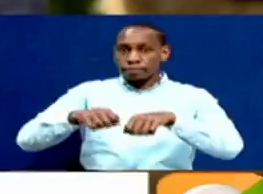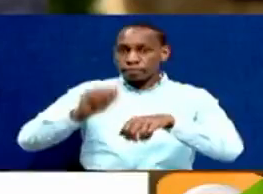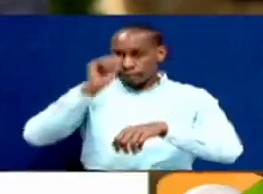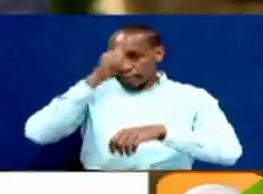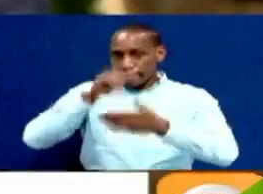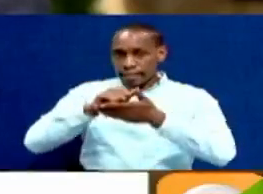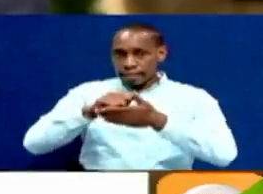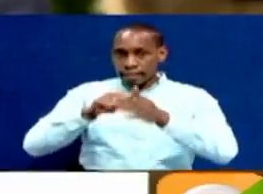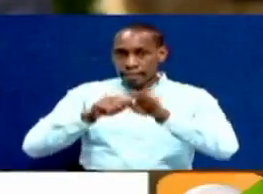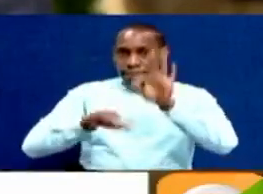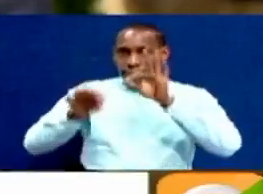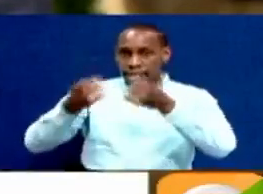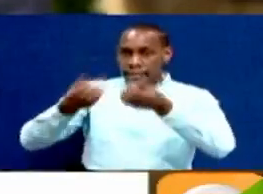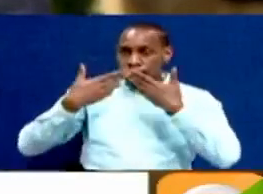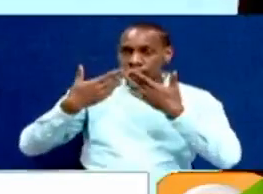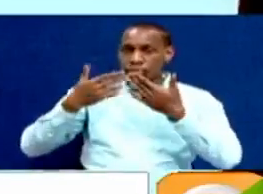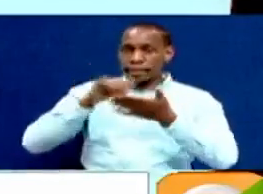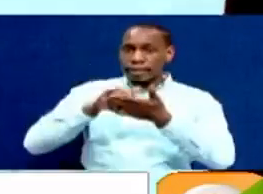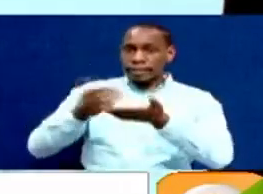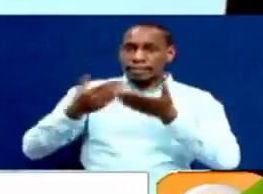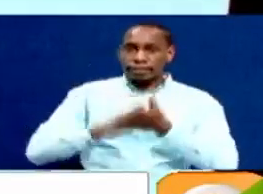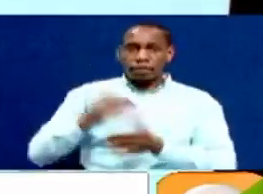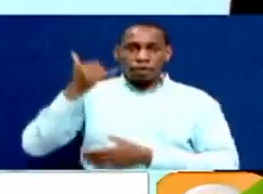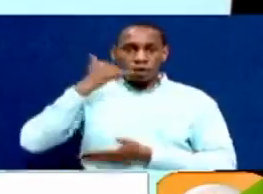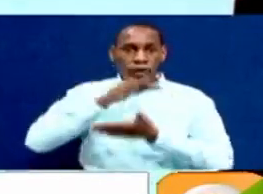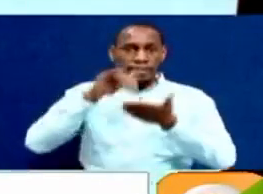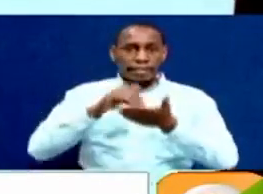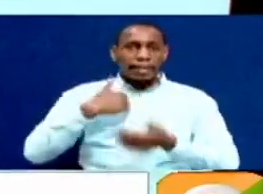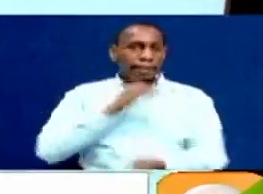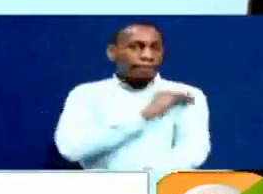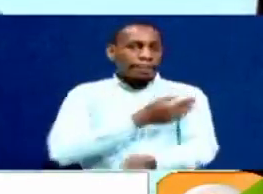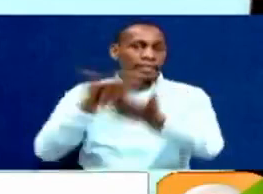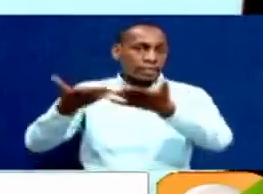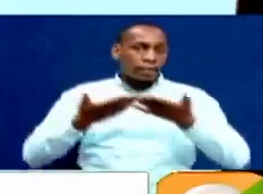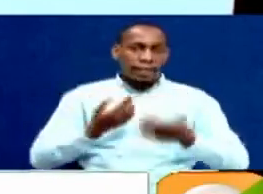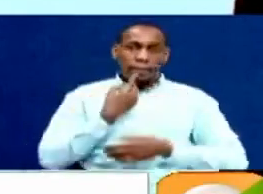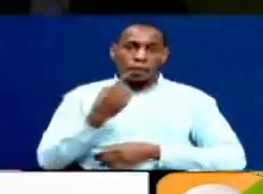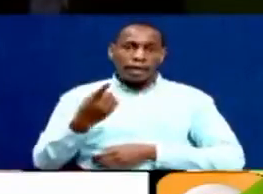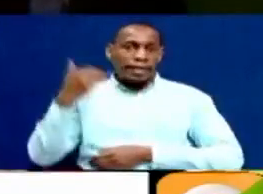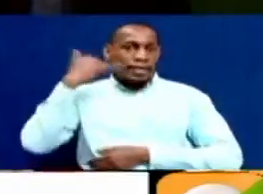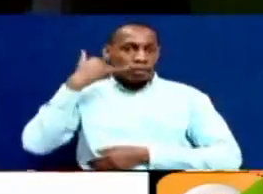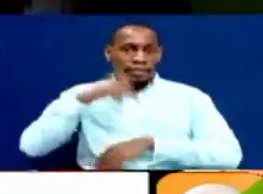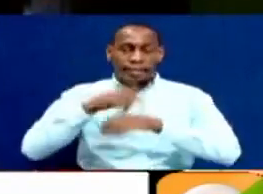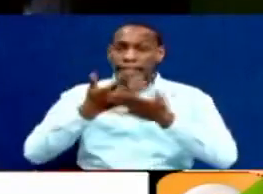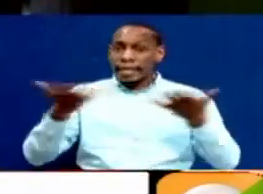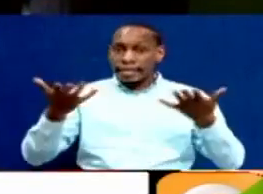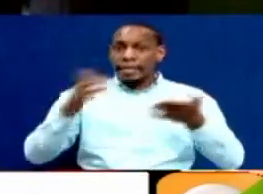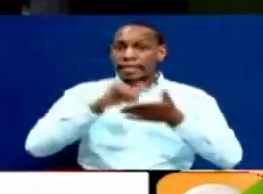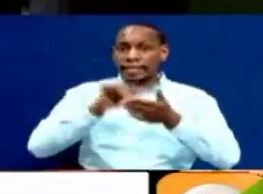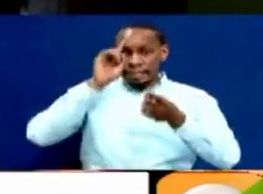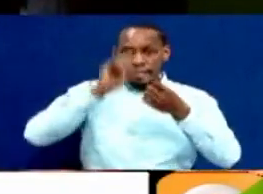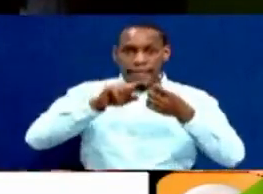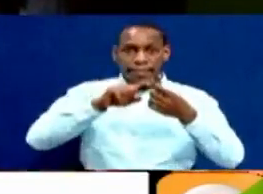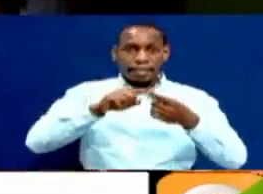the extraction of the information we would have given to us. The call center, which has the capacity to receive up to 100 calls at a go, is